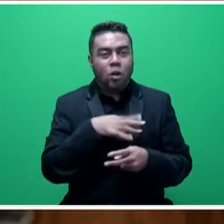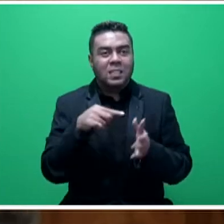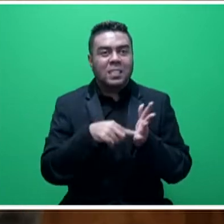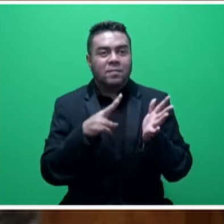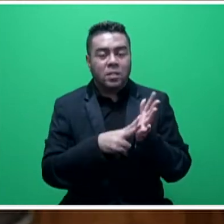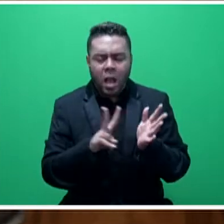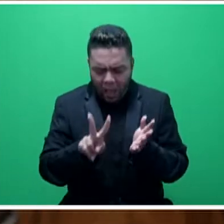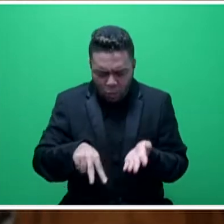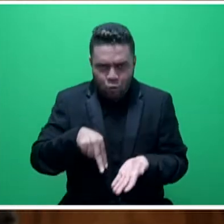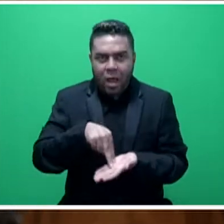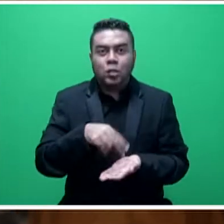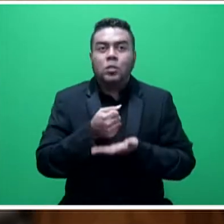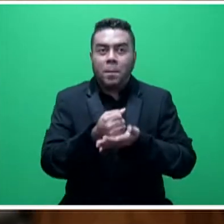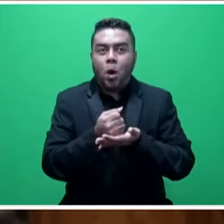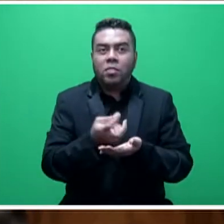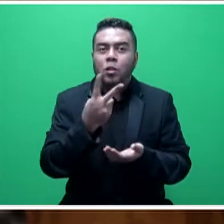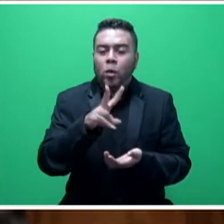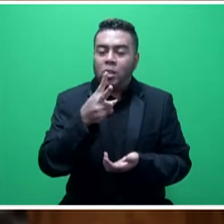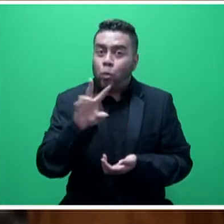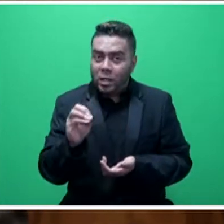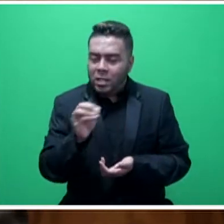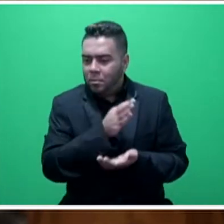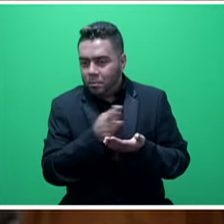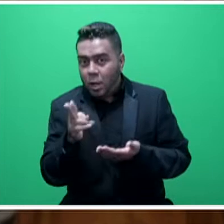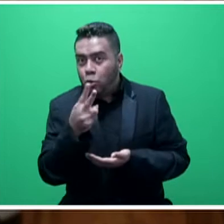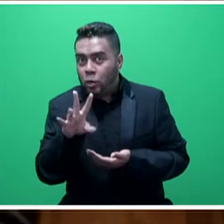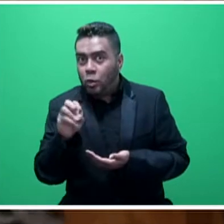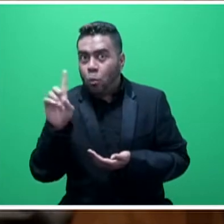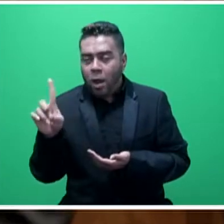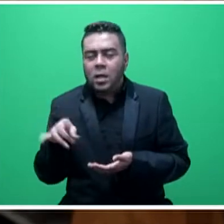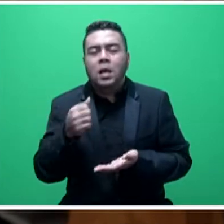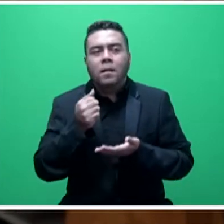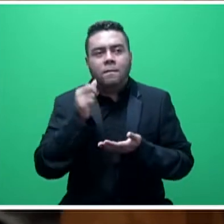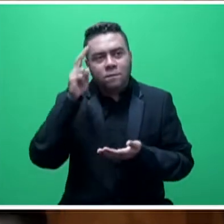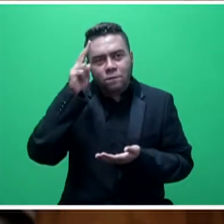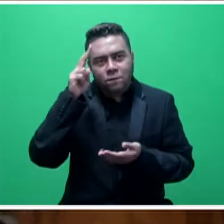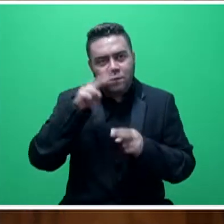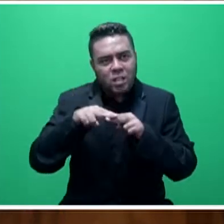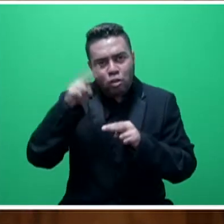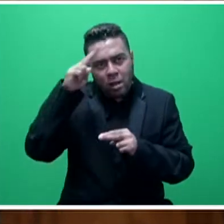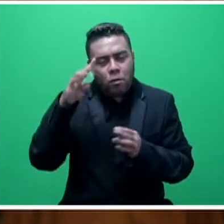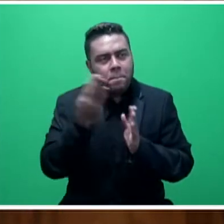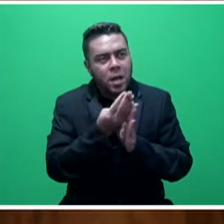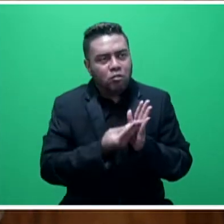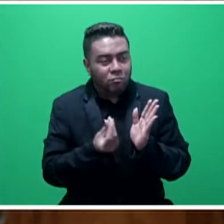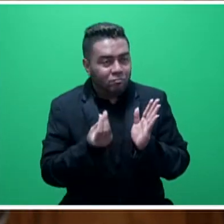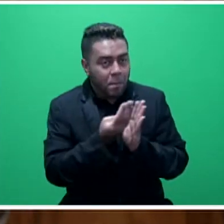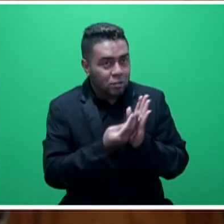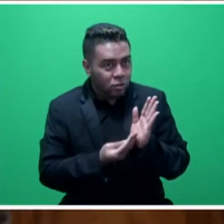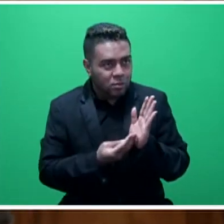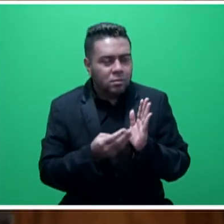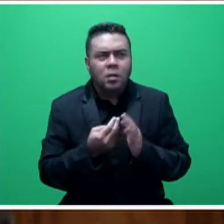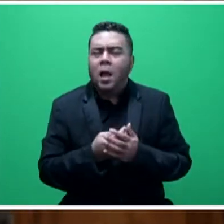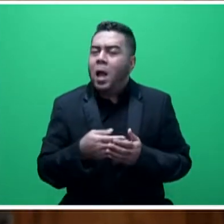to support the 2020-2021 Fijian National Budget. The Attorney General and the Minister for Economy and his team